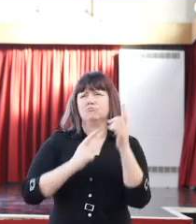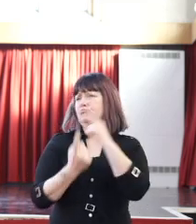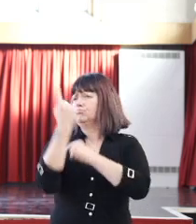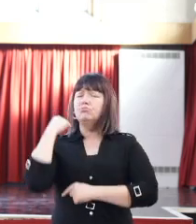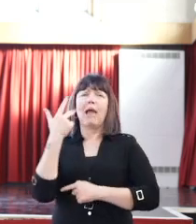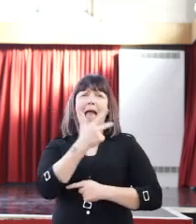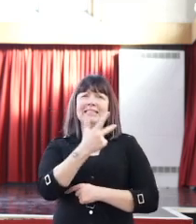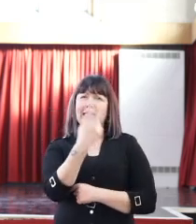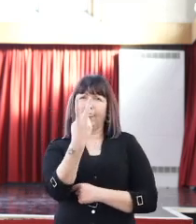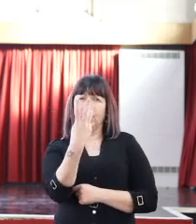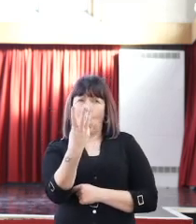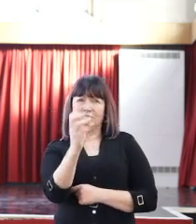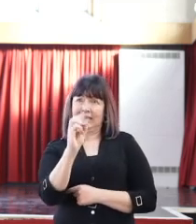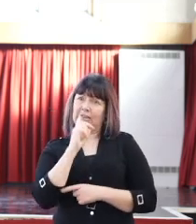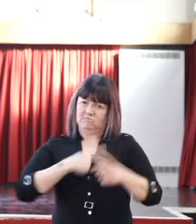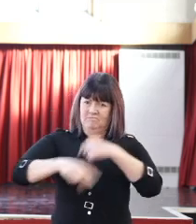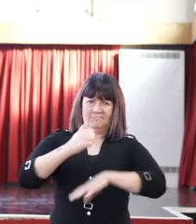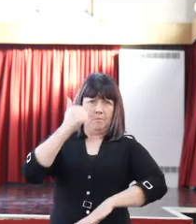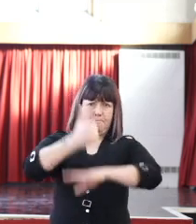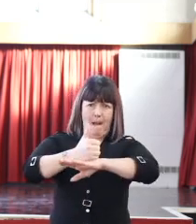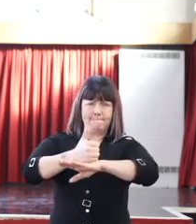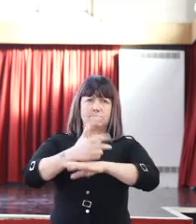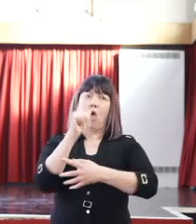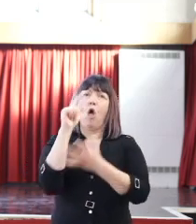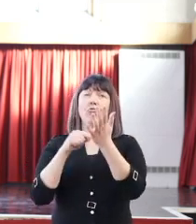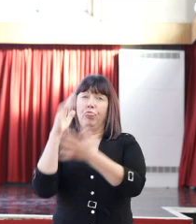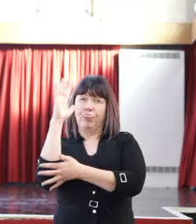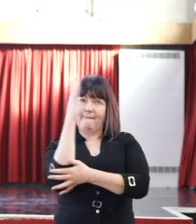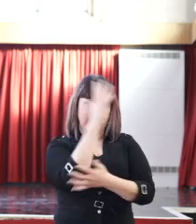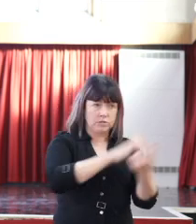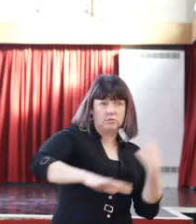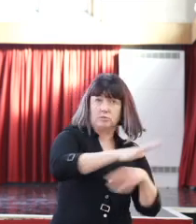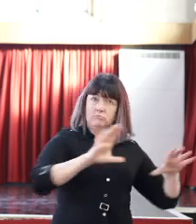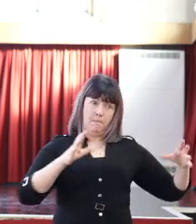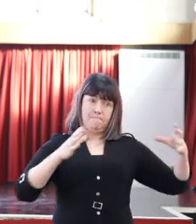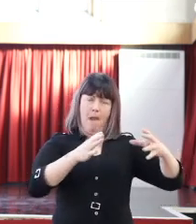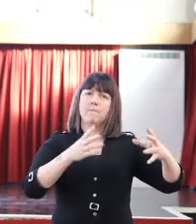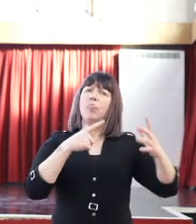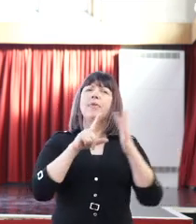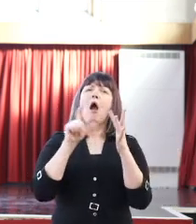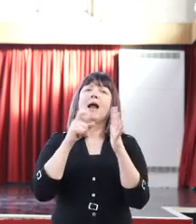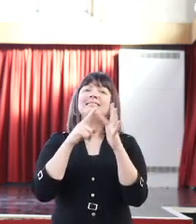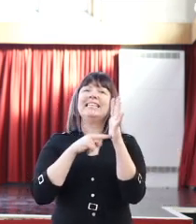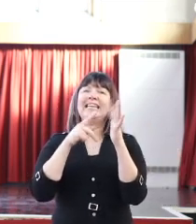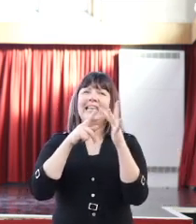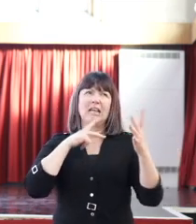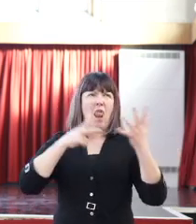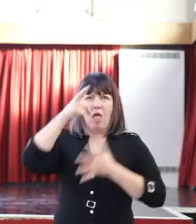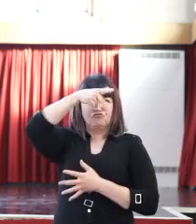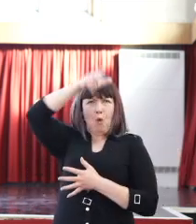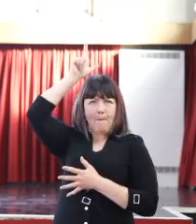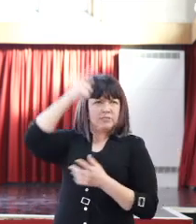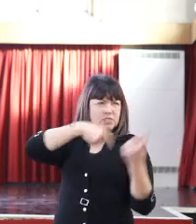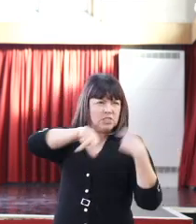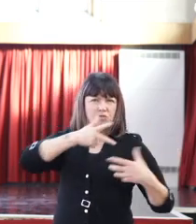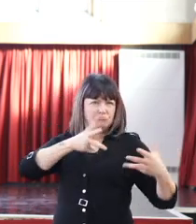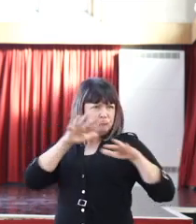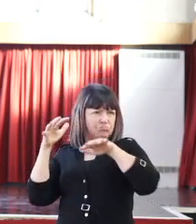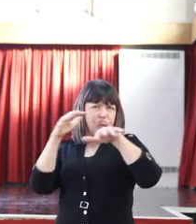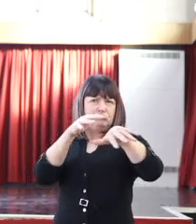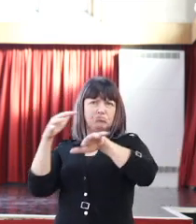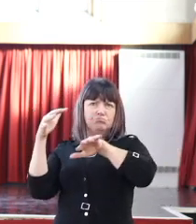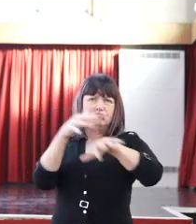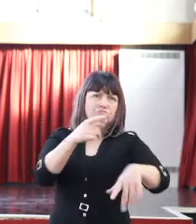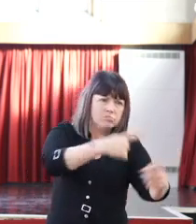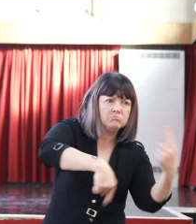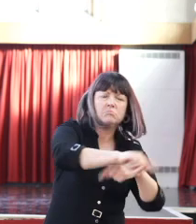tribe. The Thetford area was part of Queen Boudica's land. She eventually was defeated by the Romans from Italy, whose empire dominated most of